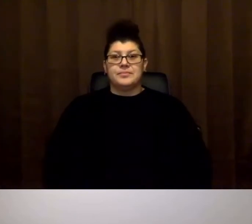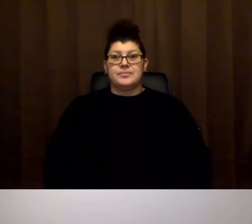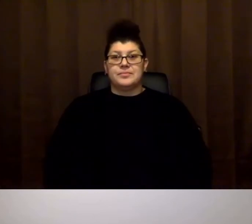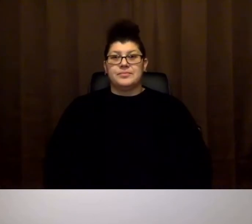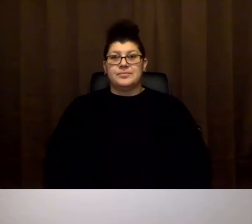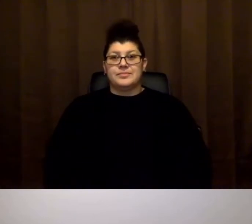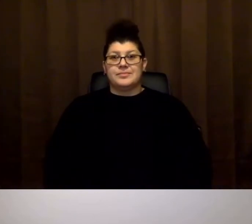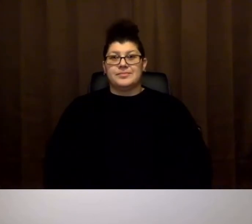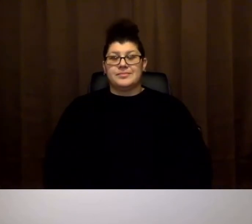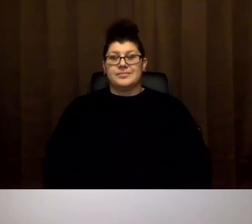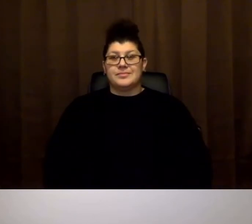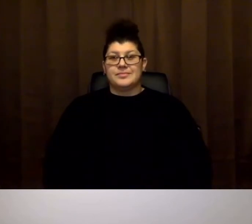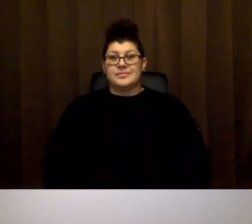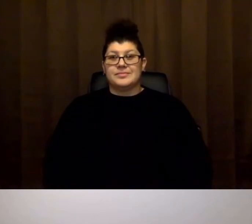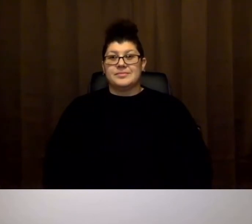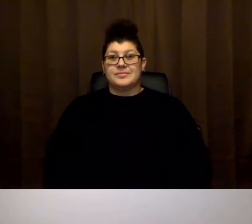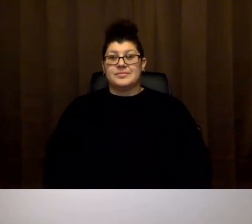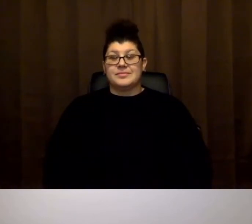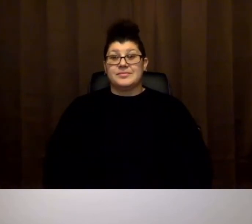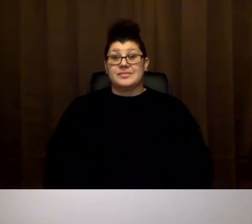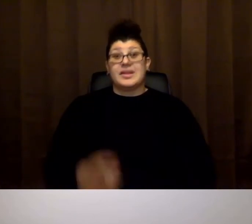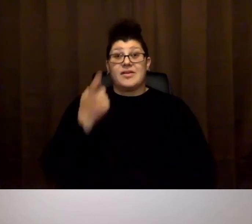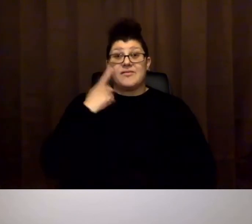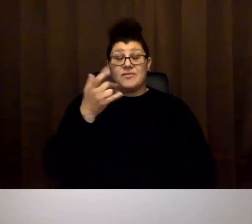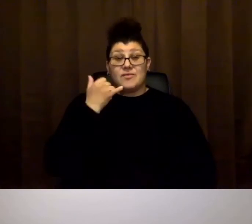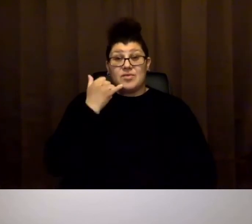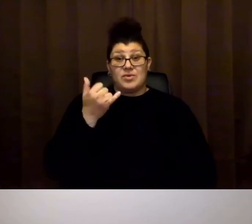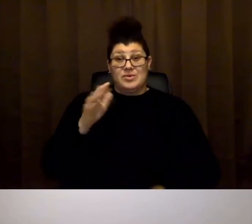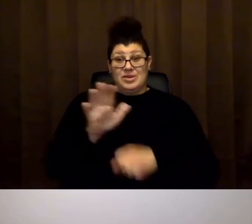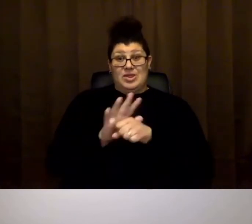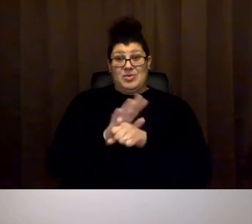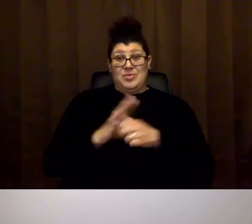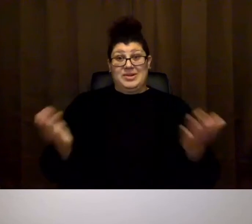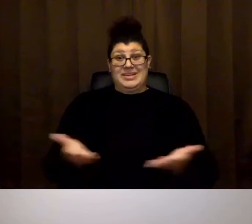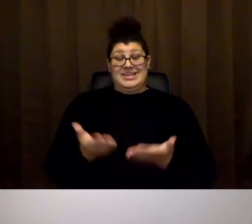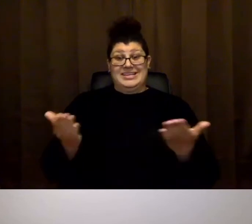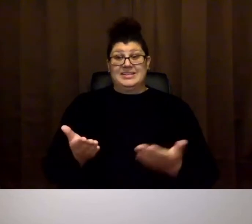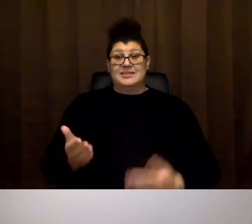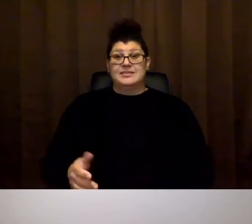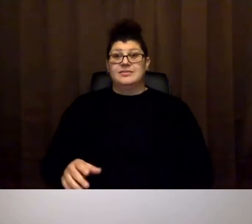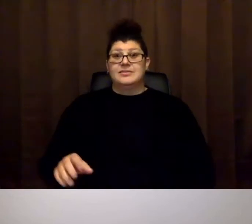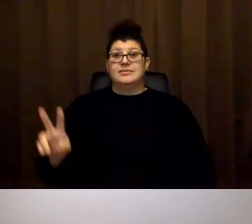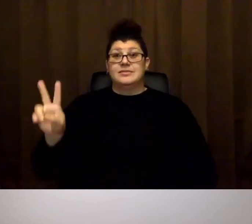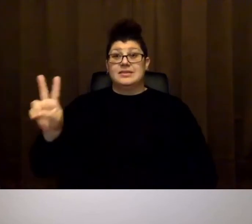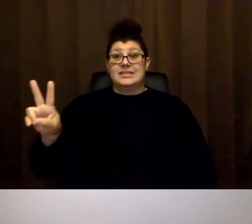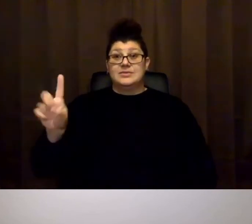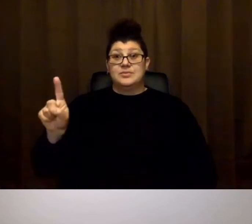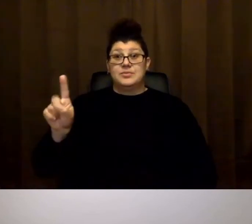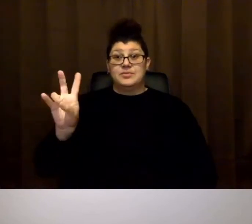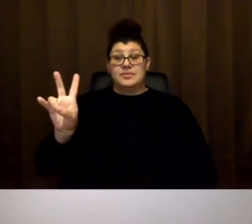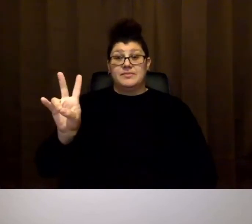Yep, our phone number to our local caregiver support team is area code